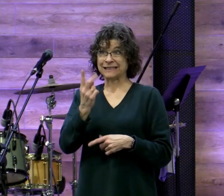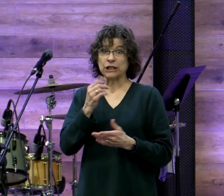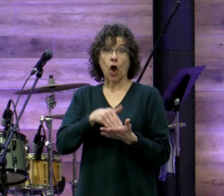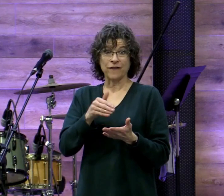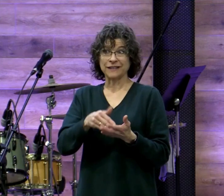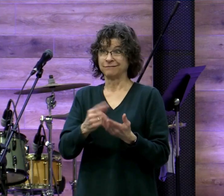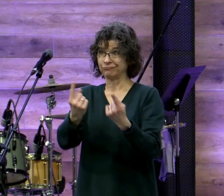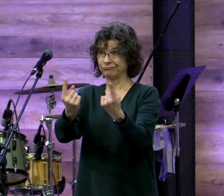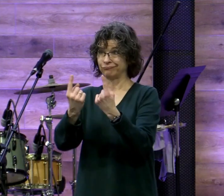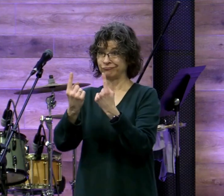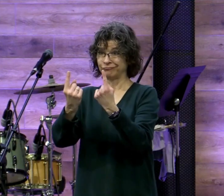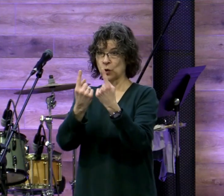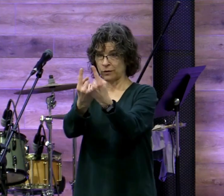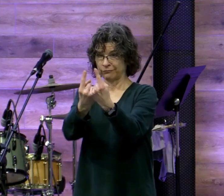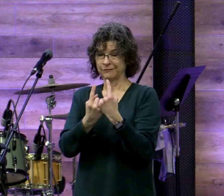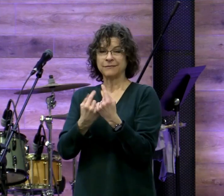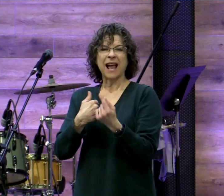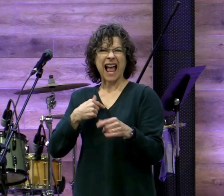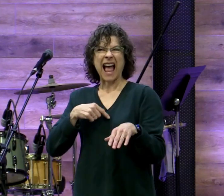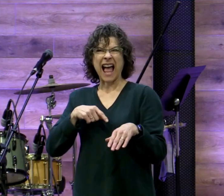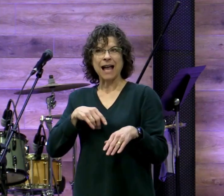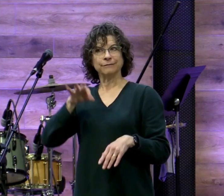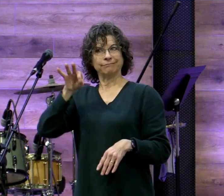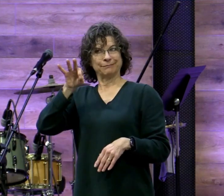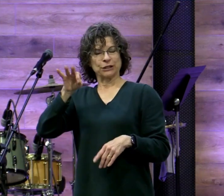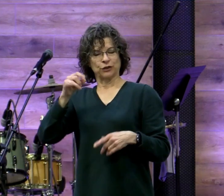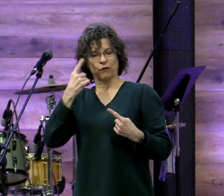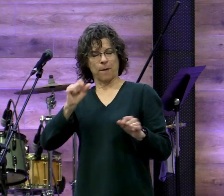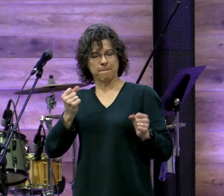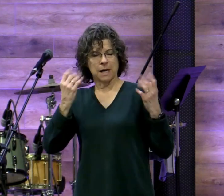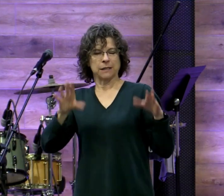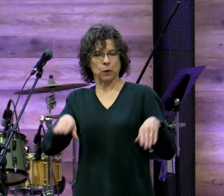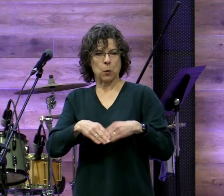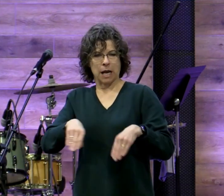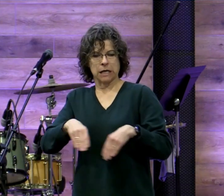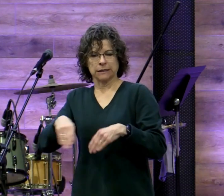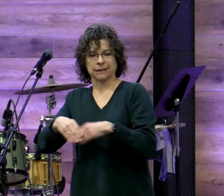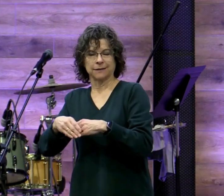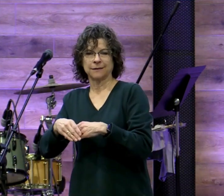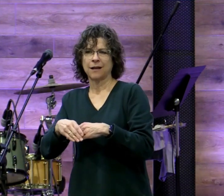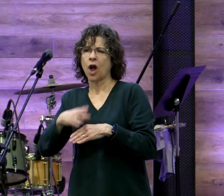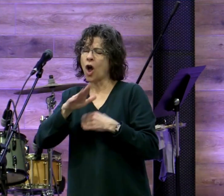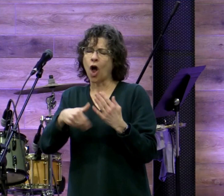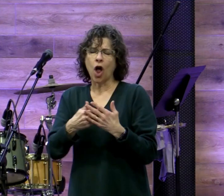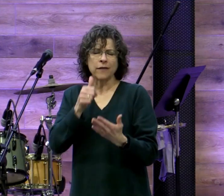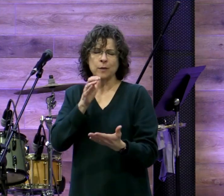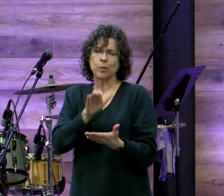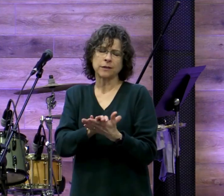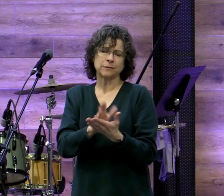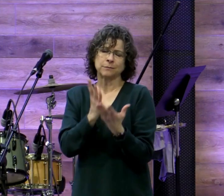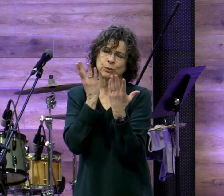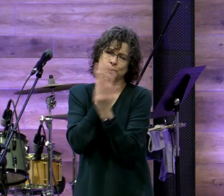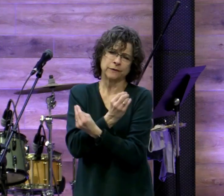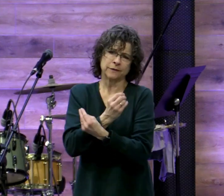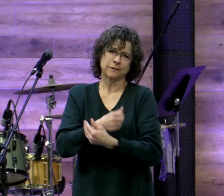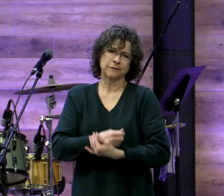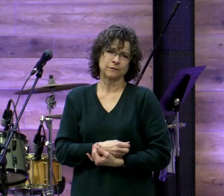next to the groom. I've done a lot of weddings. I have yet to see a bride who is not radiant.